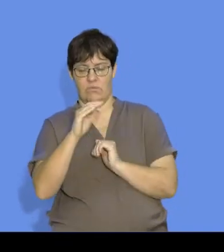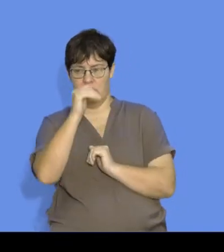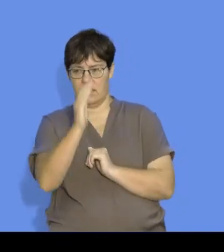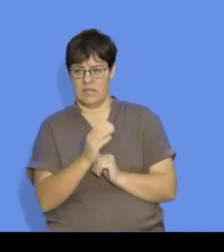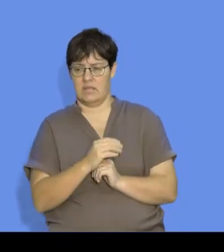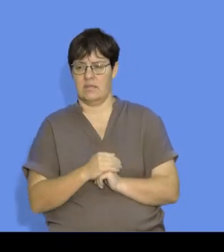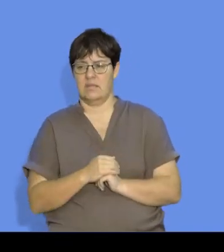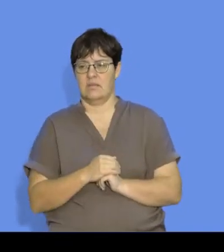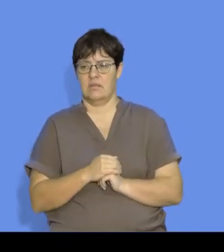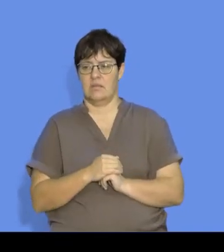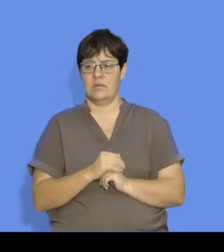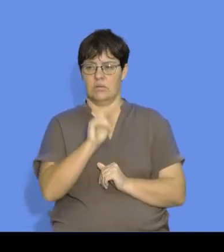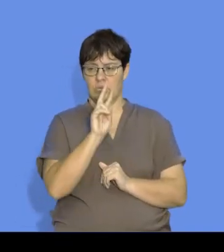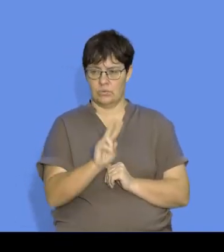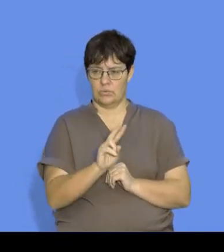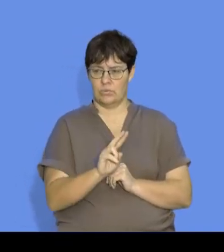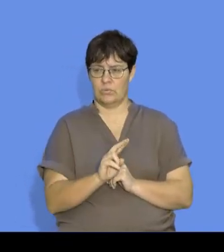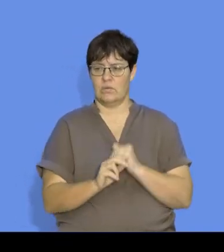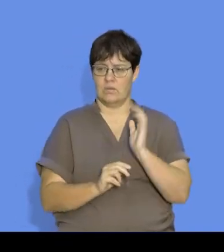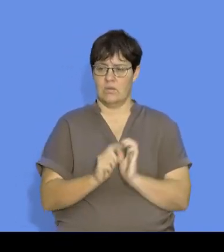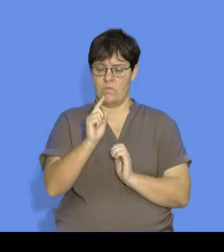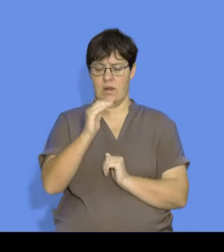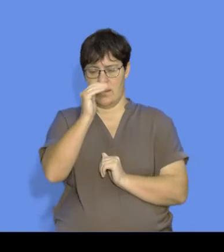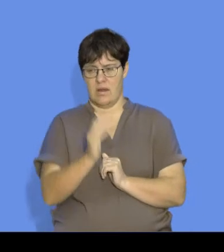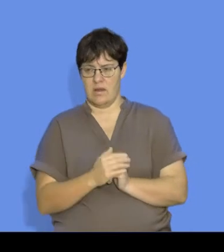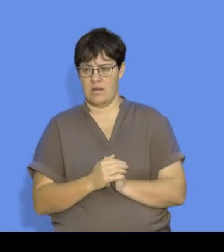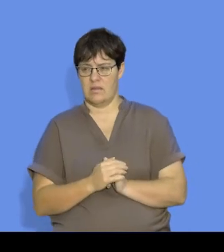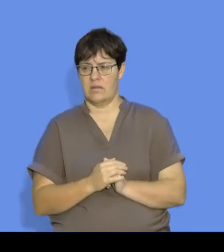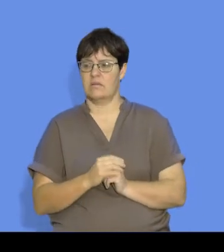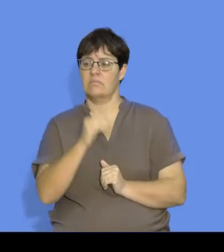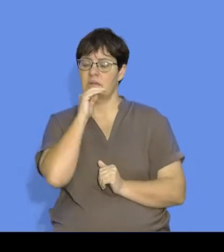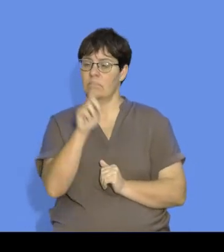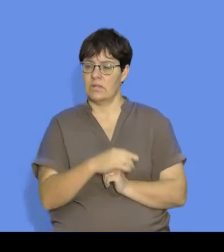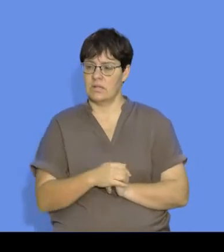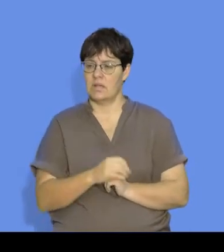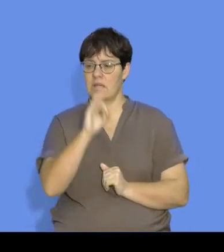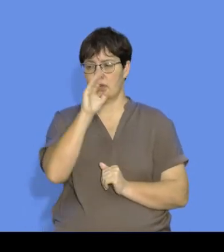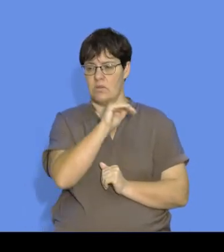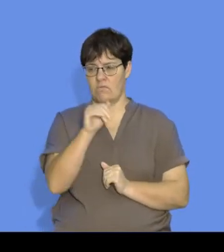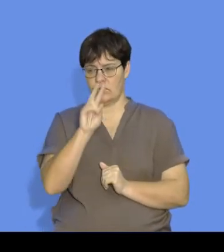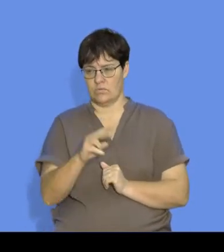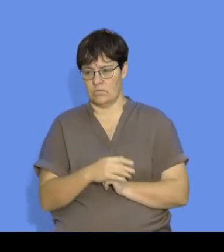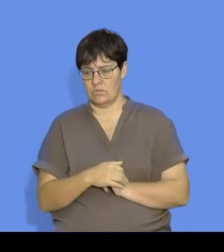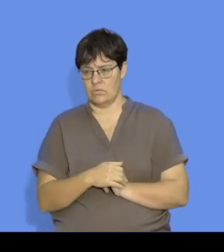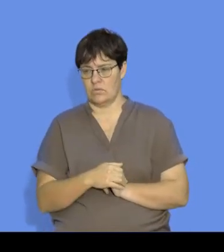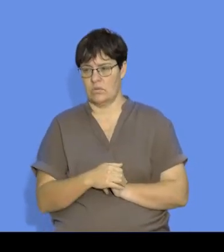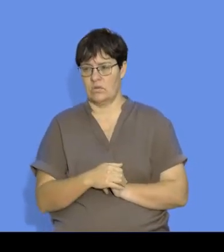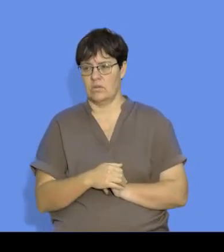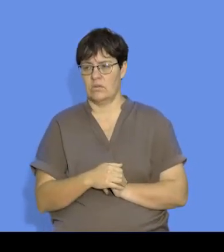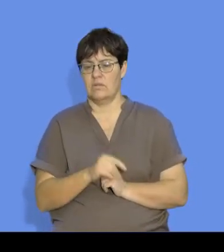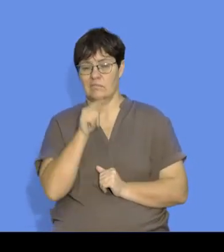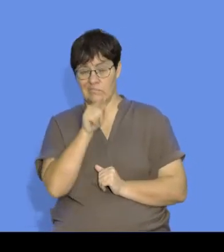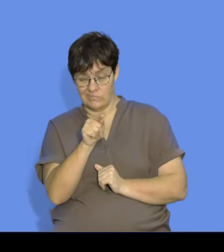into negative 3 divided by 2 into 1. which will simply just be 3 over